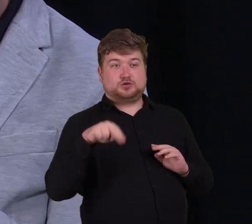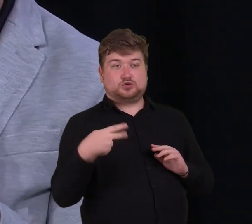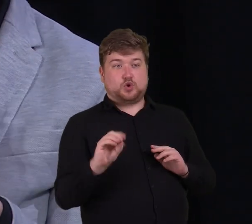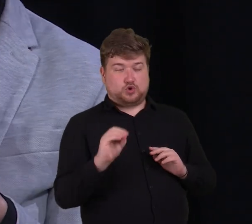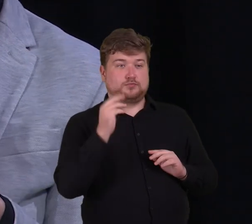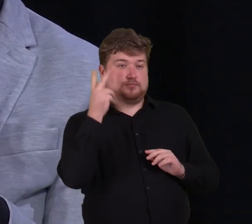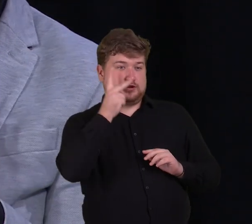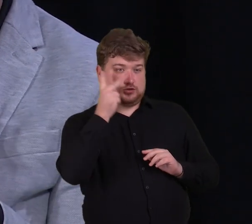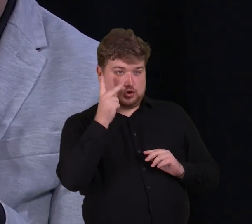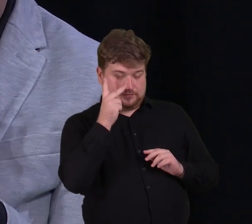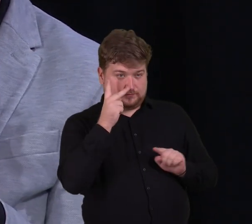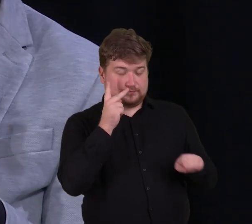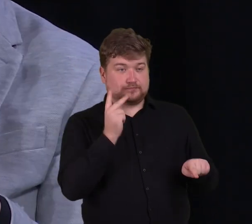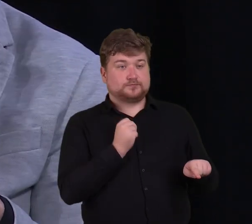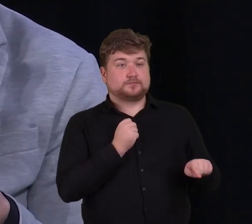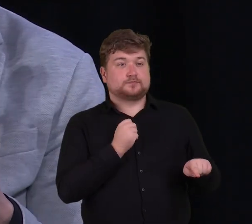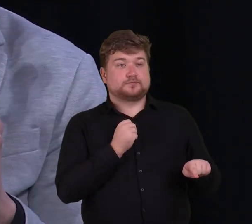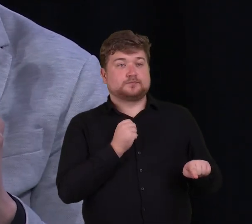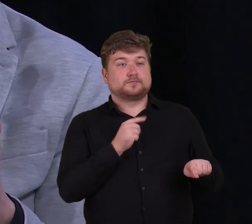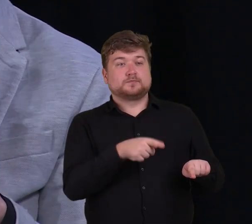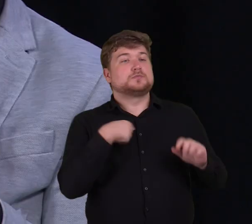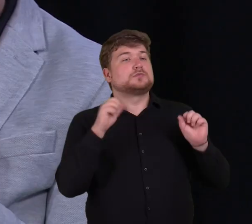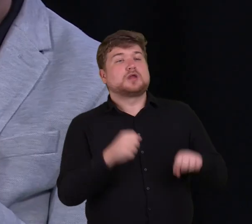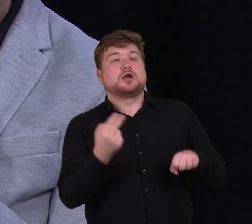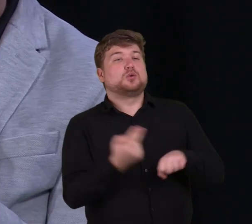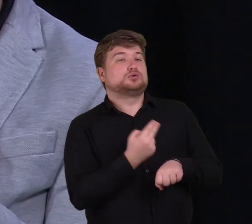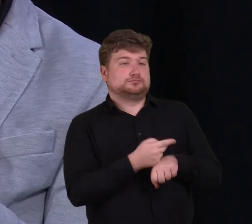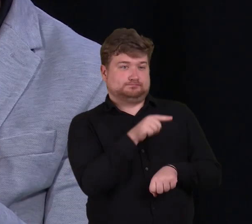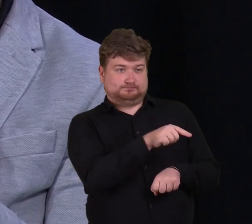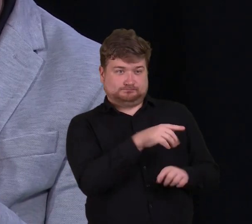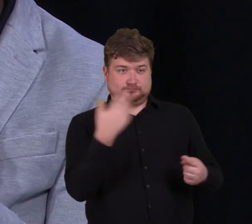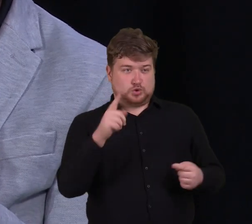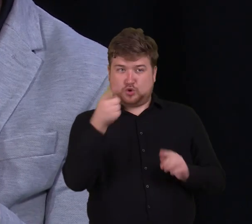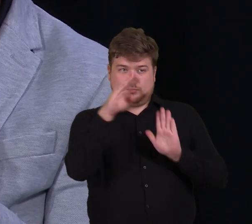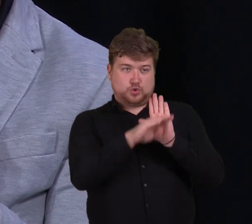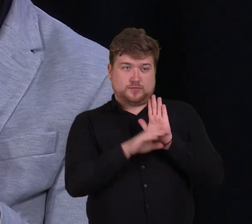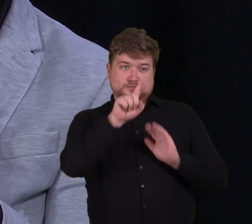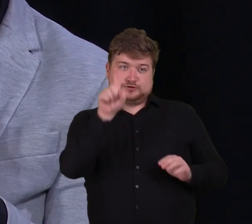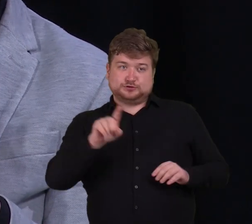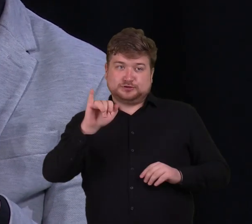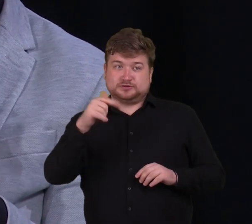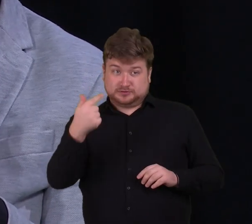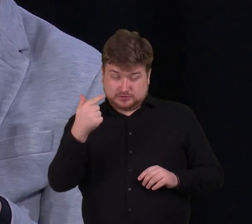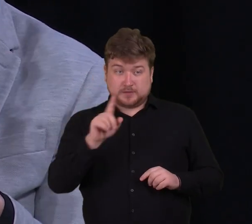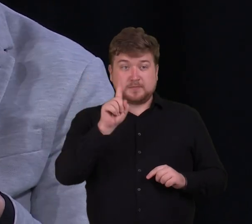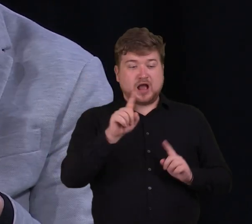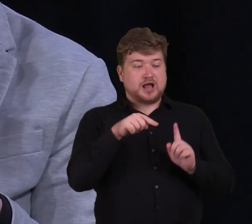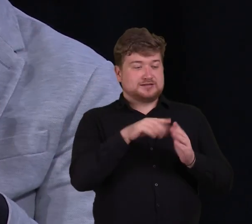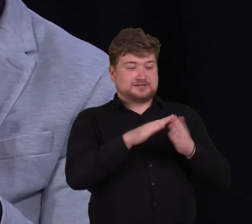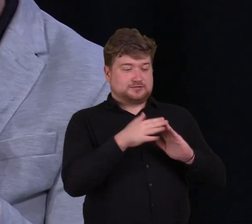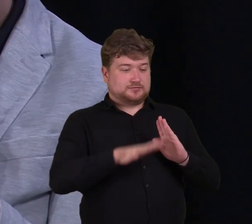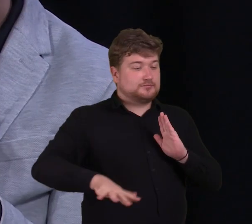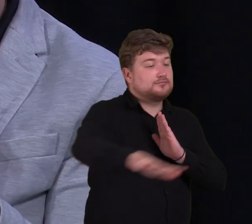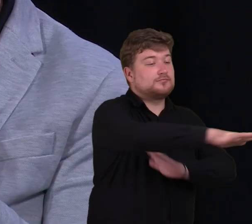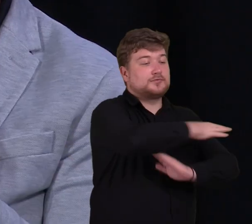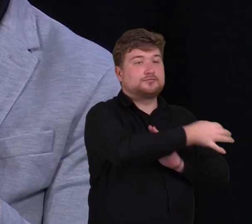Mm-hmm. But when we are talking about function urban area, so there is a mixture of these two instruments